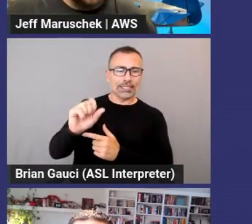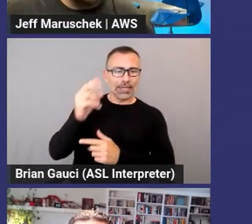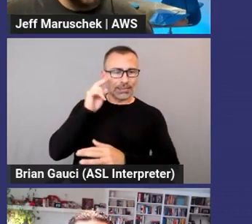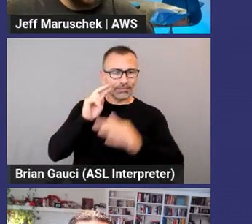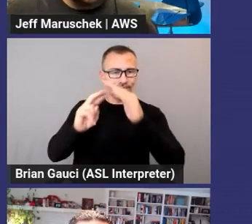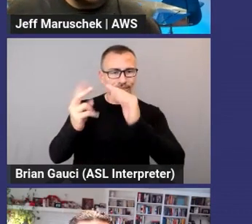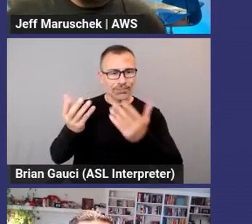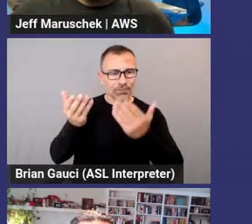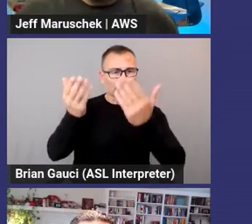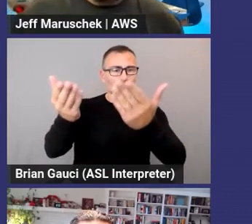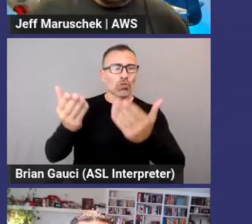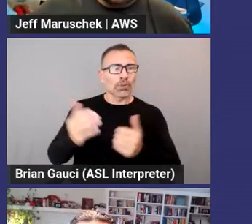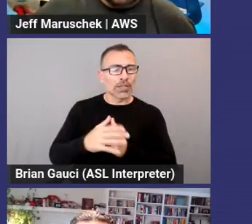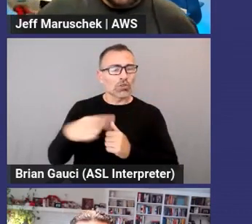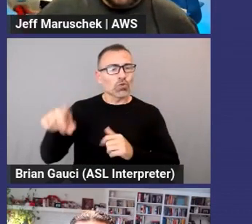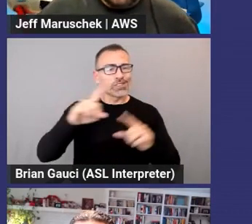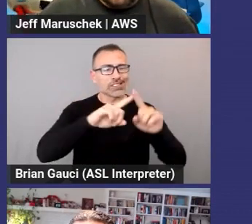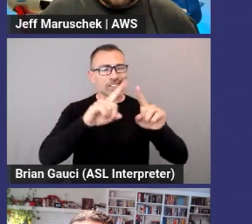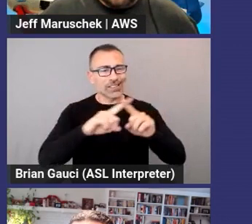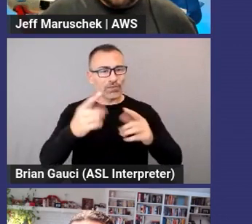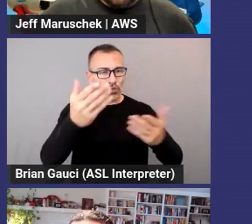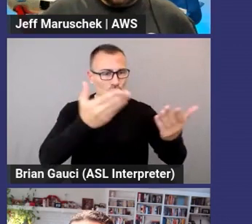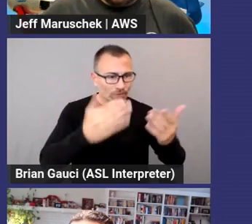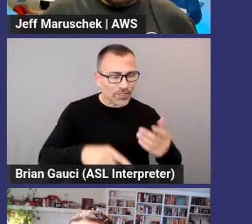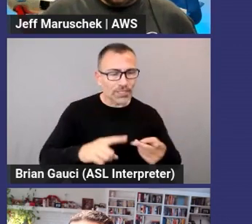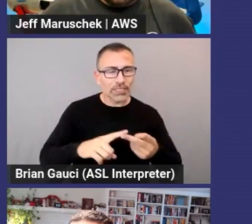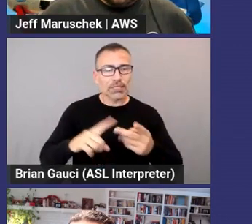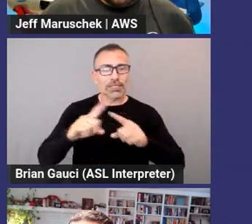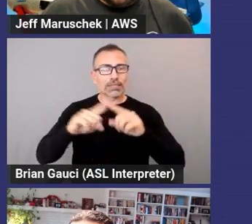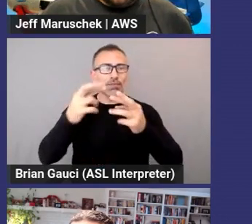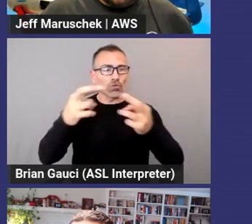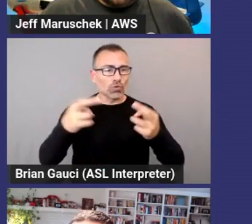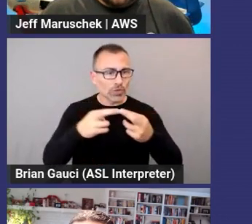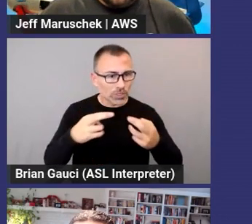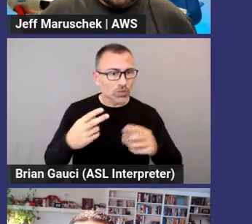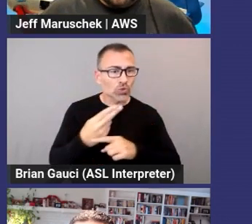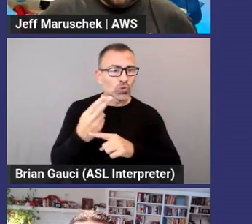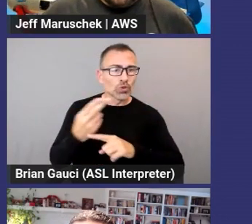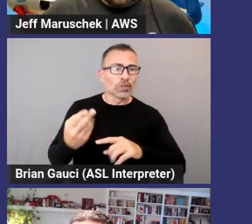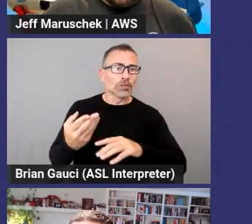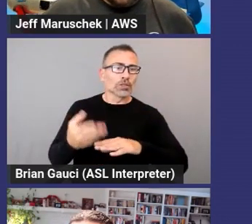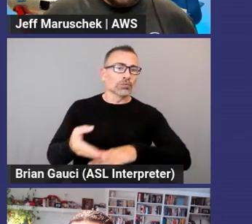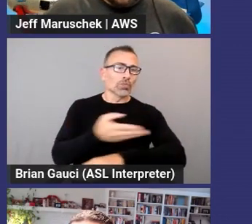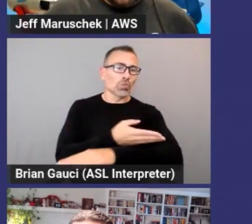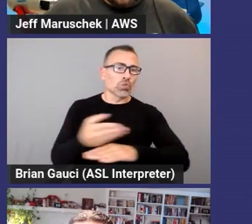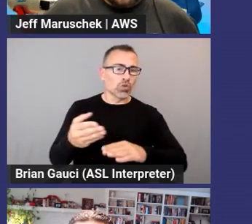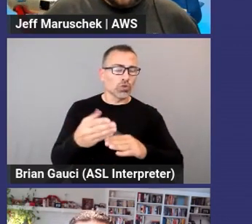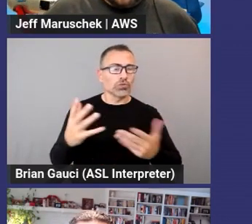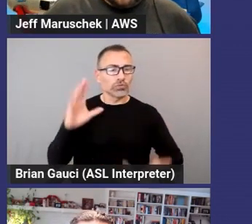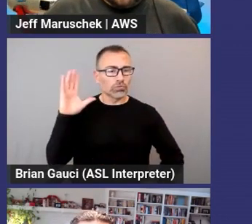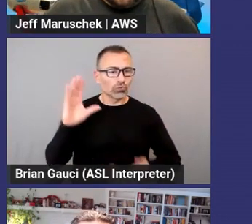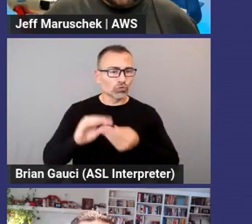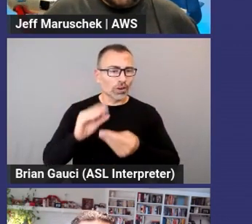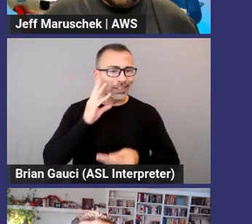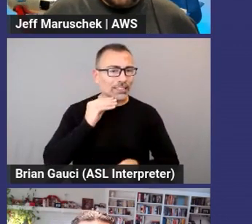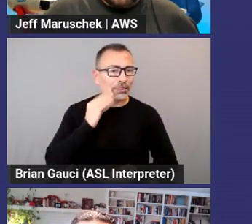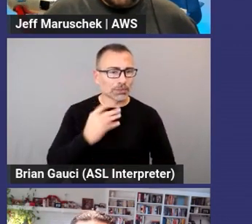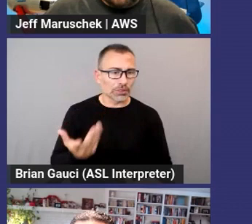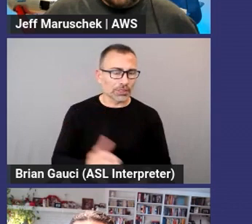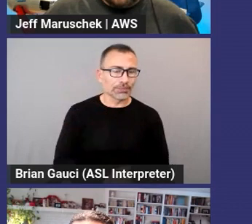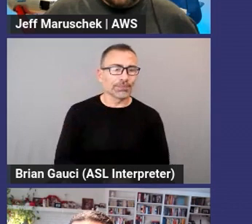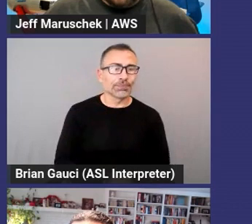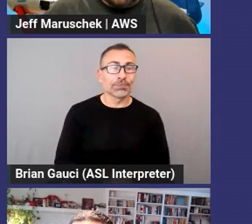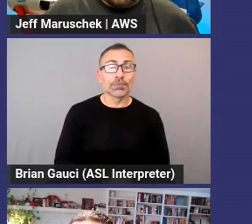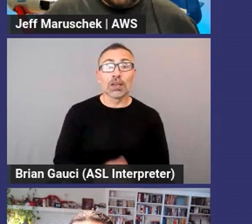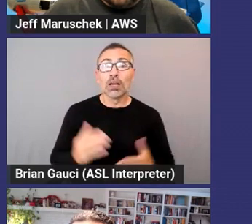different services or different regions that customers can use to improve the overall end experience. Okay, let's go to